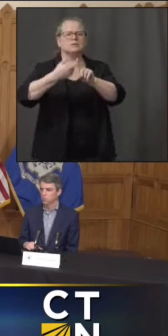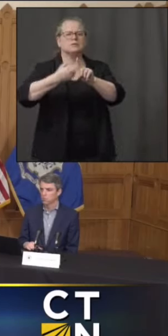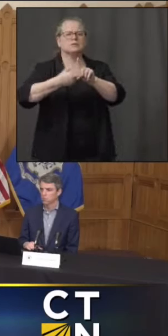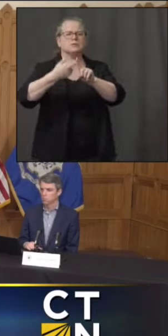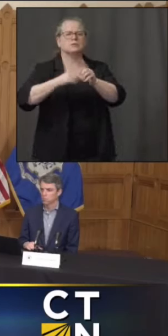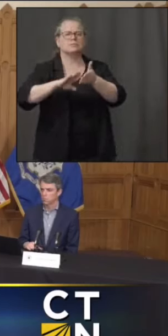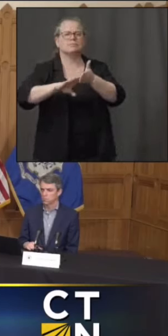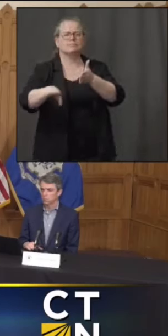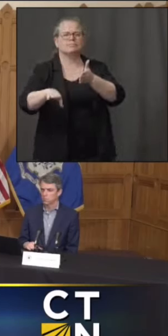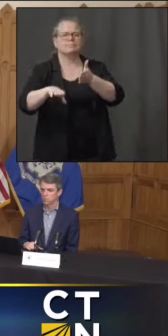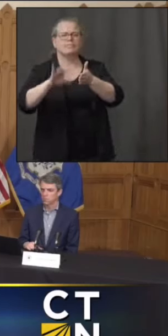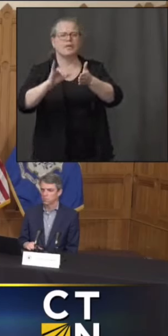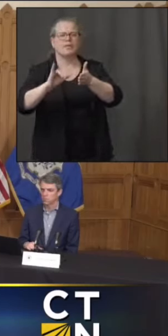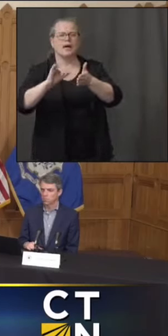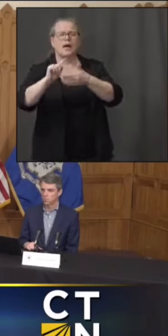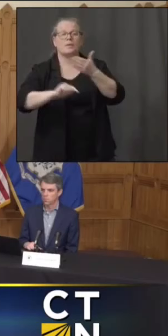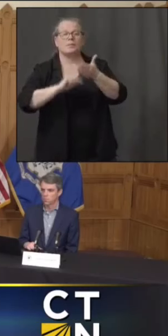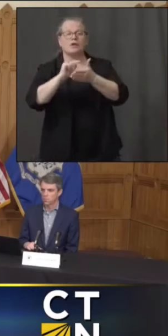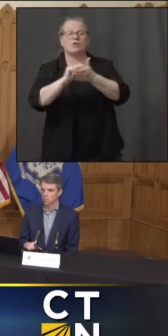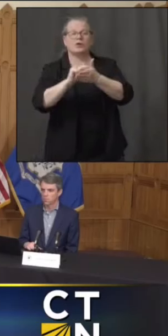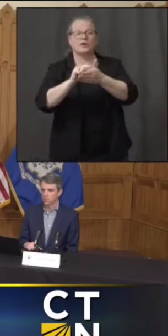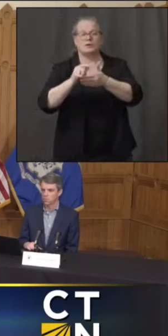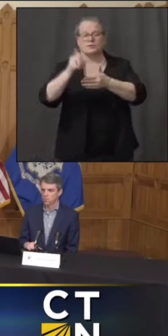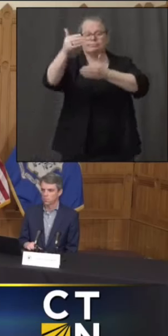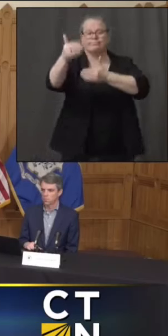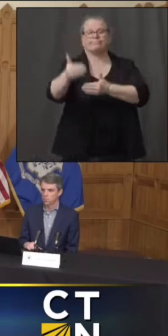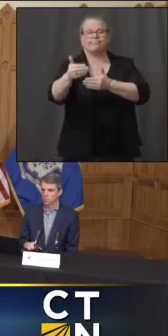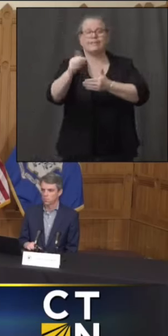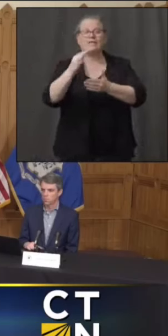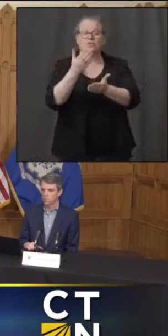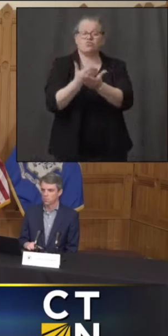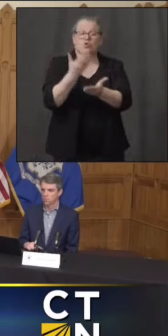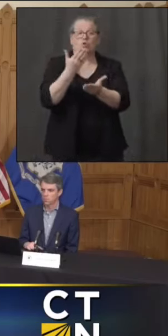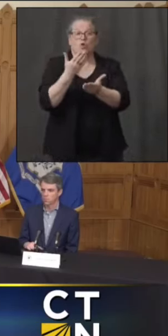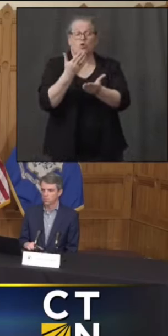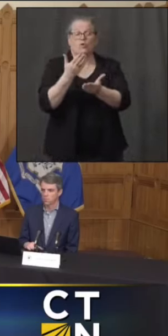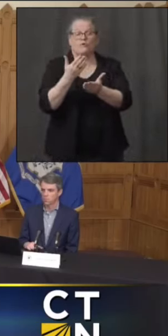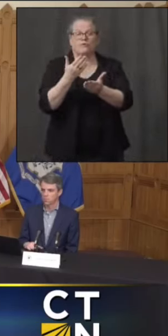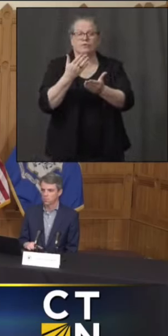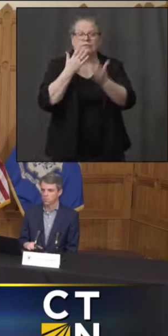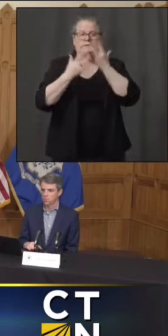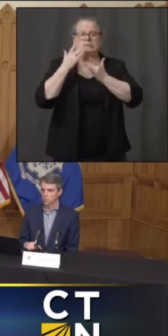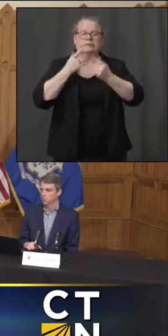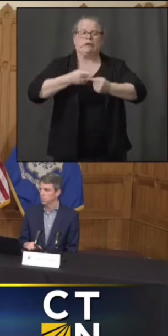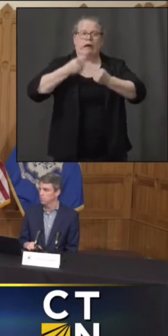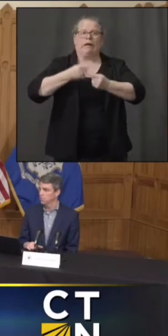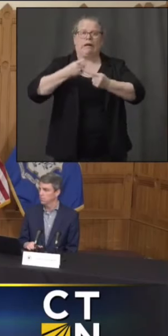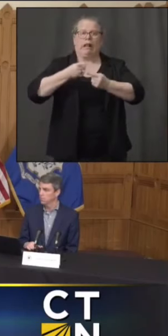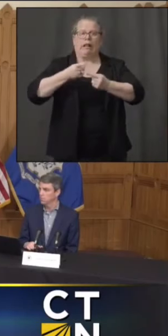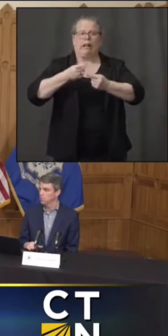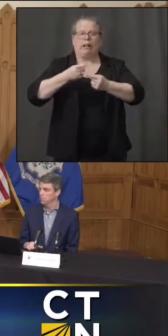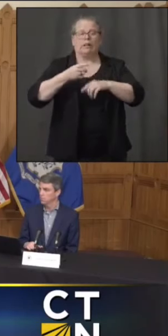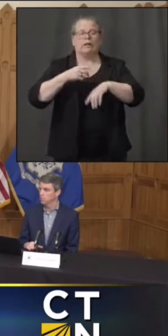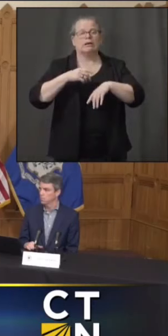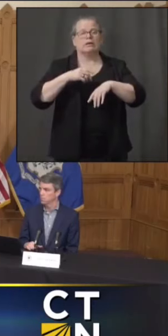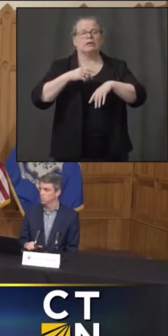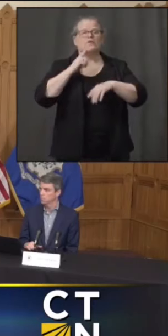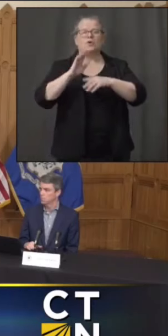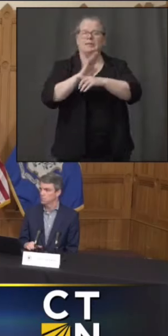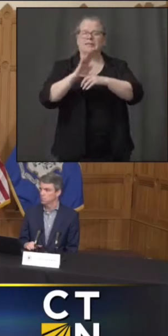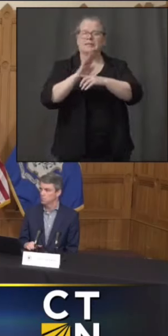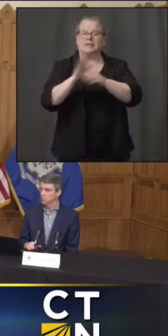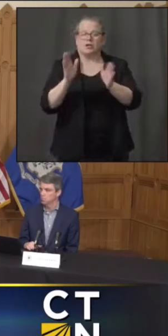grace period if people can prove a hardship. We keep hearing from small businesses who are commercial tenants saying that